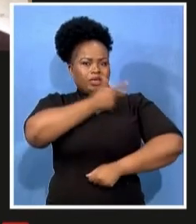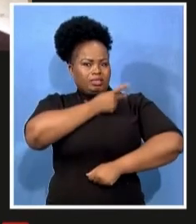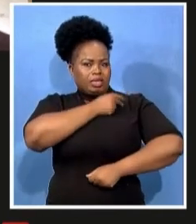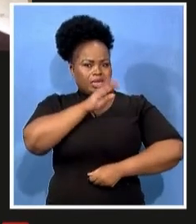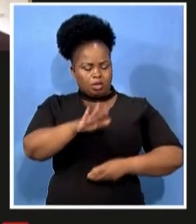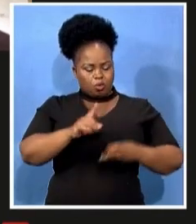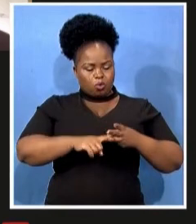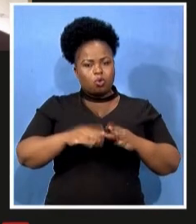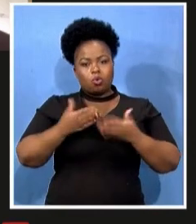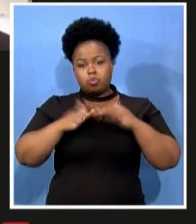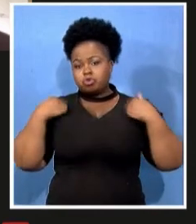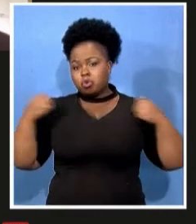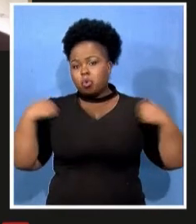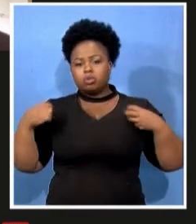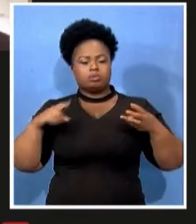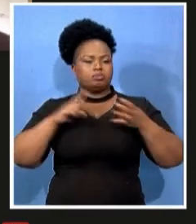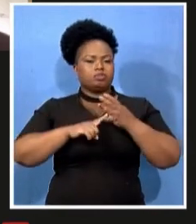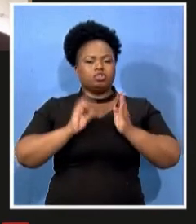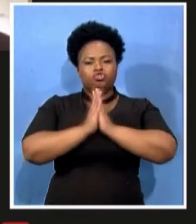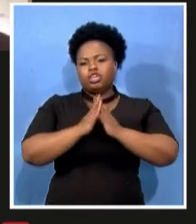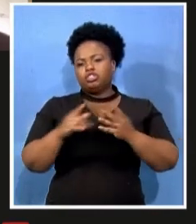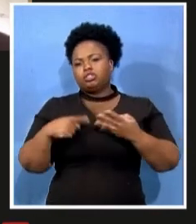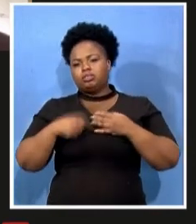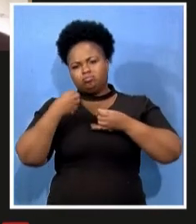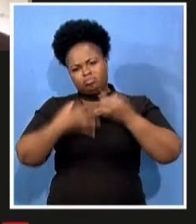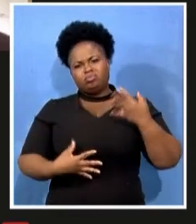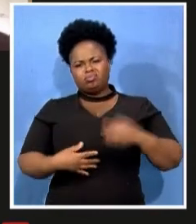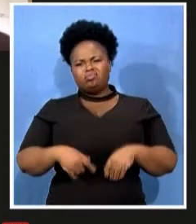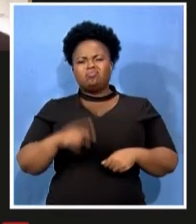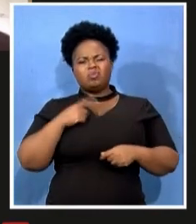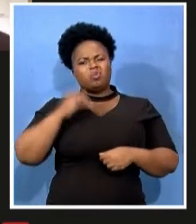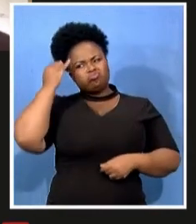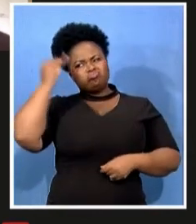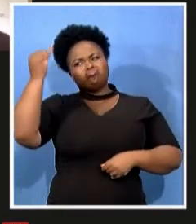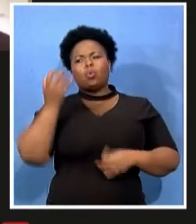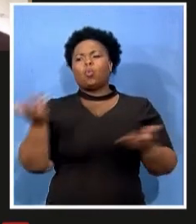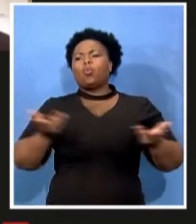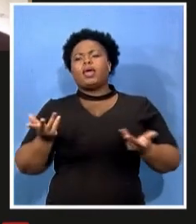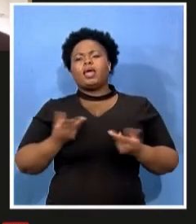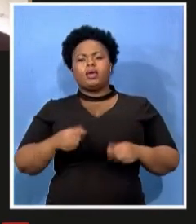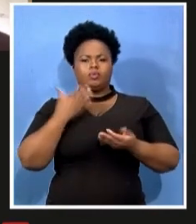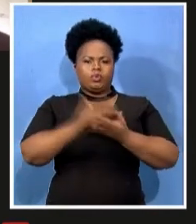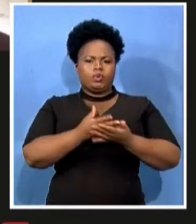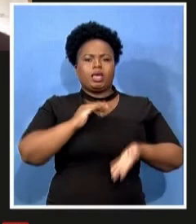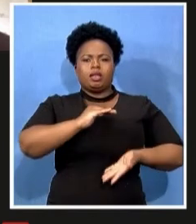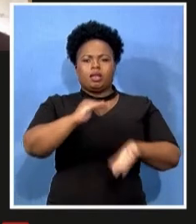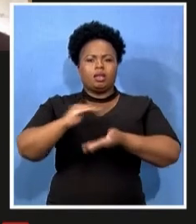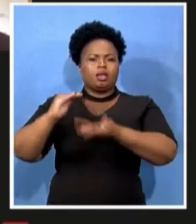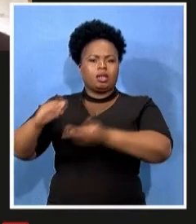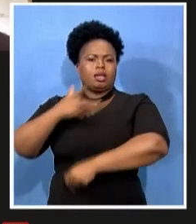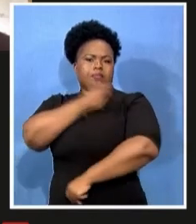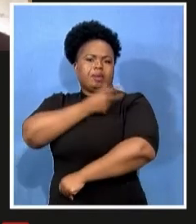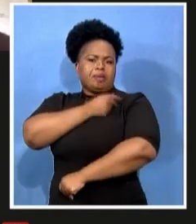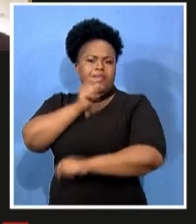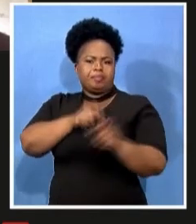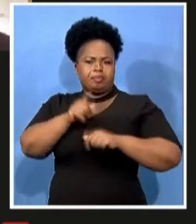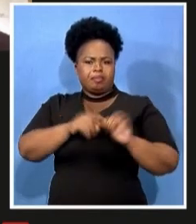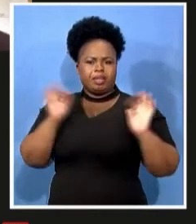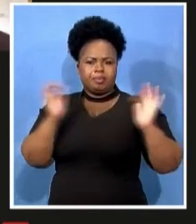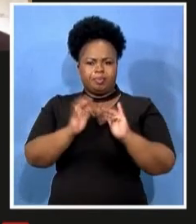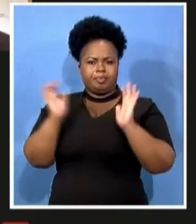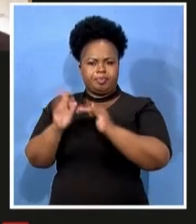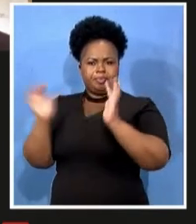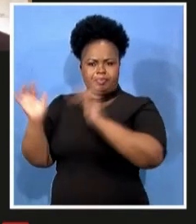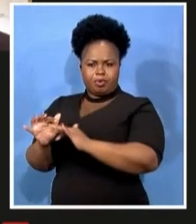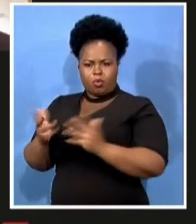all of these, as you go on with phase 2 and 3, we're going to be considering a wider range of mechanisms.